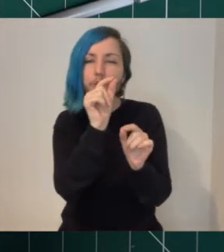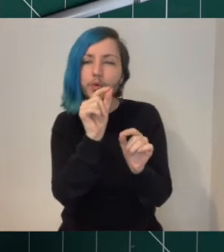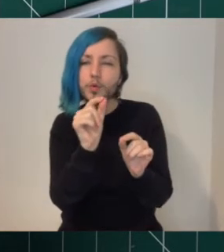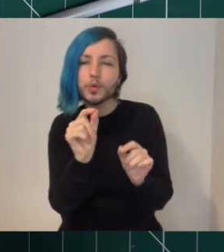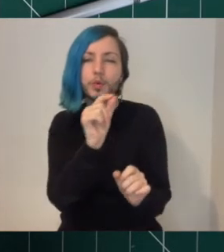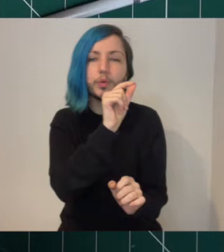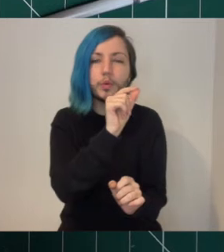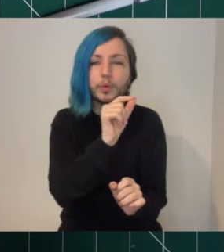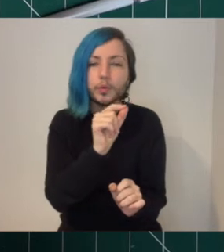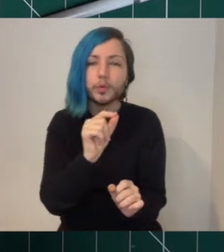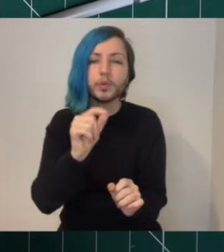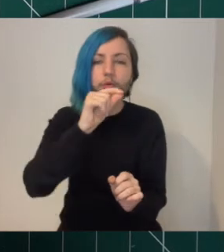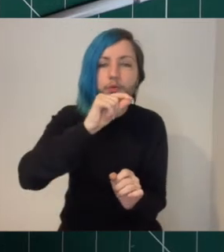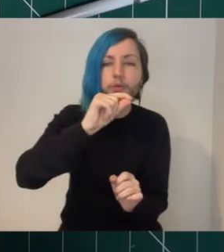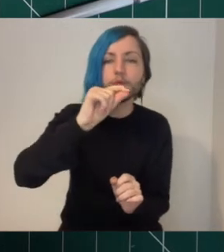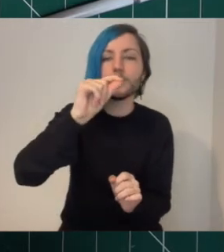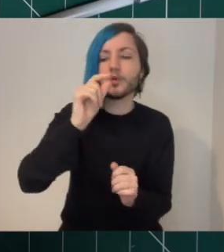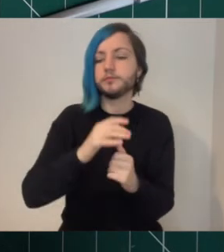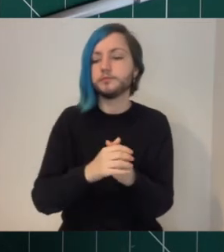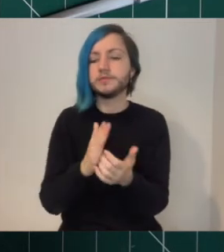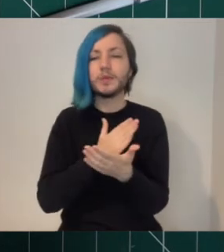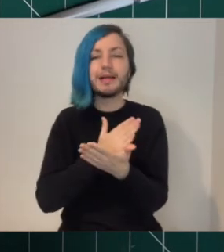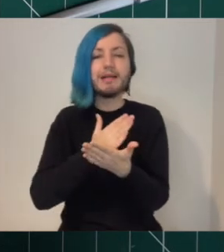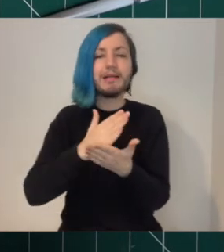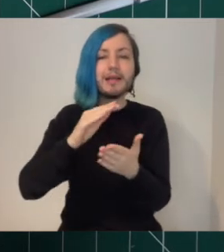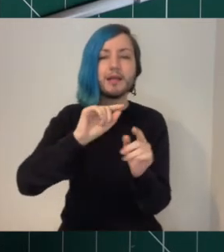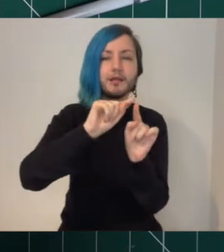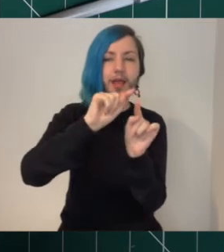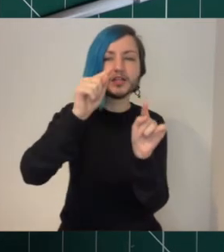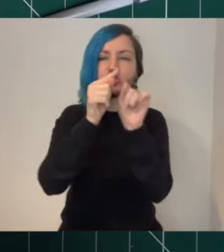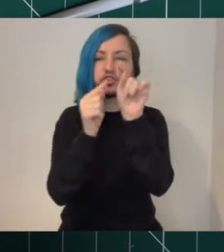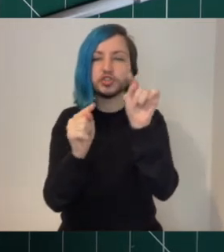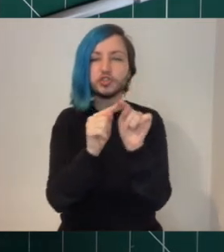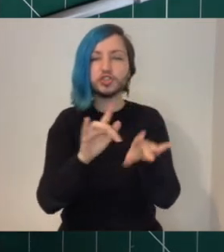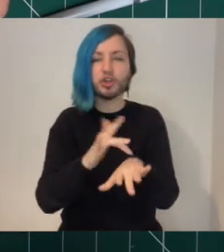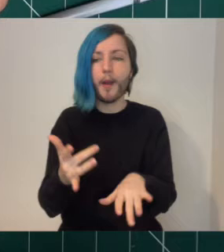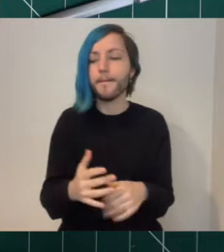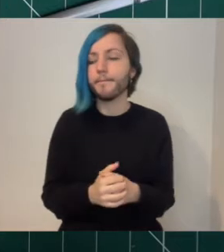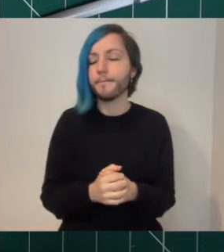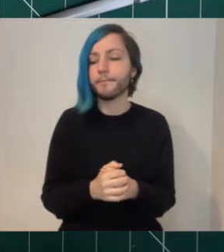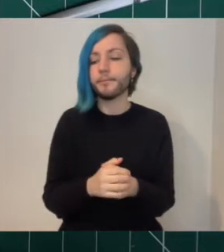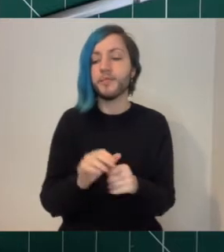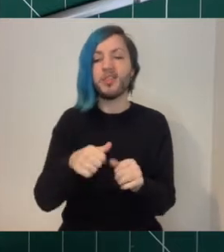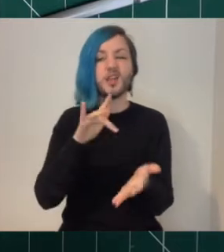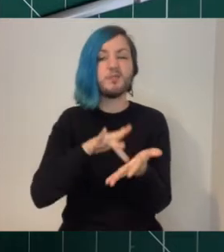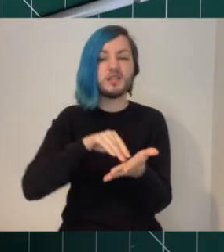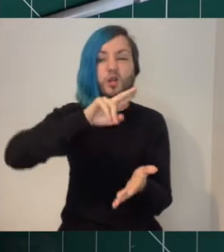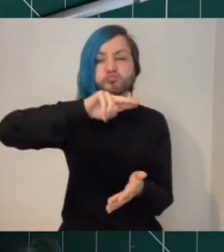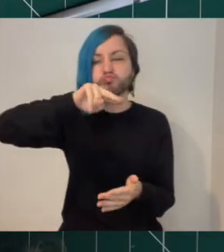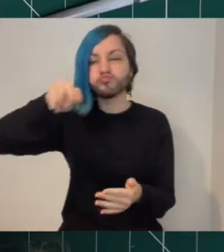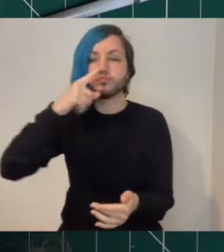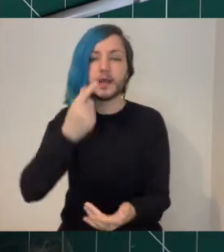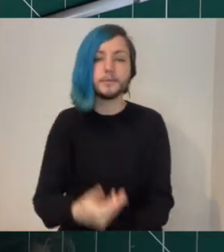slowly and carefully, just so that you get that sort of clean line. And when you get to the